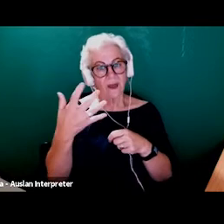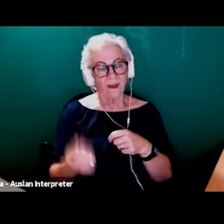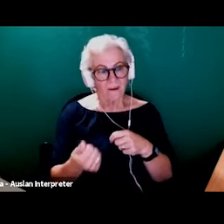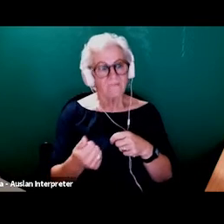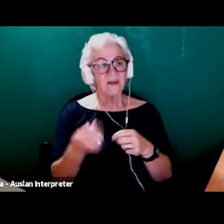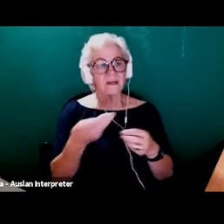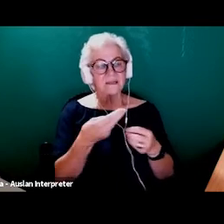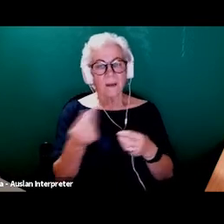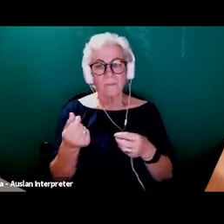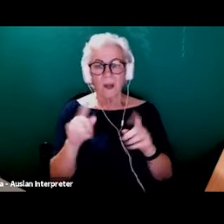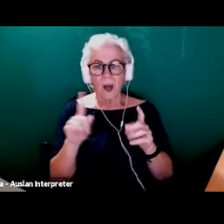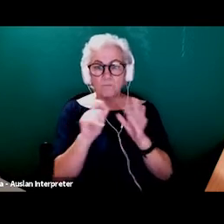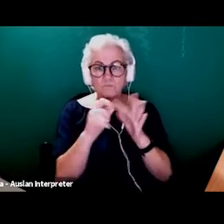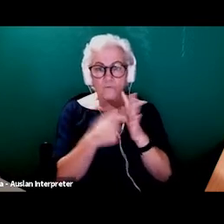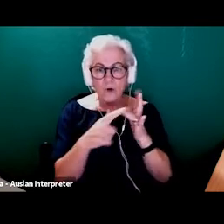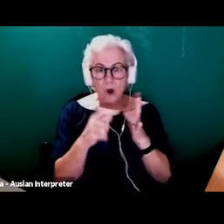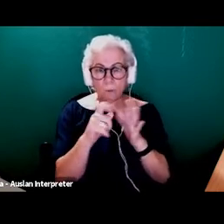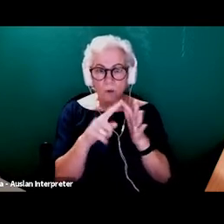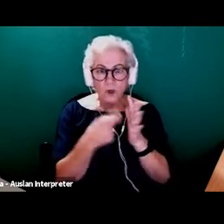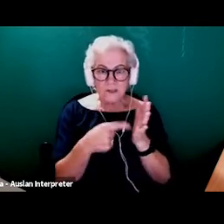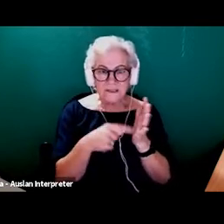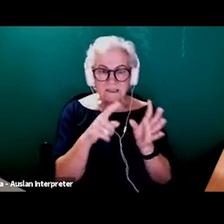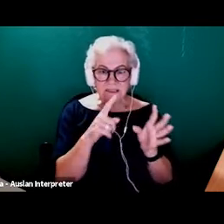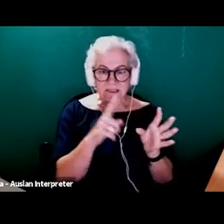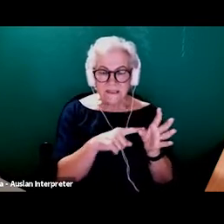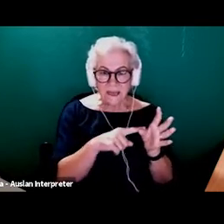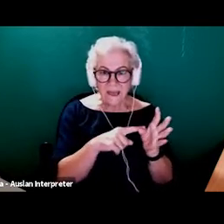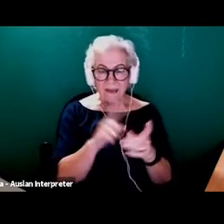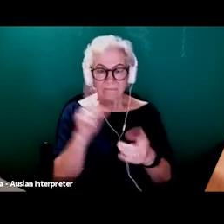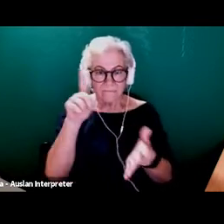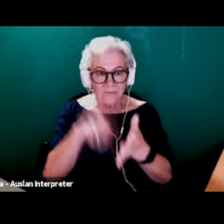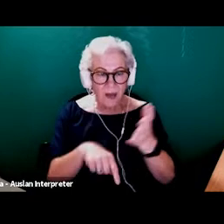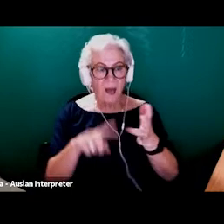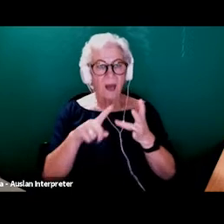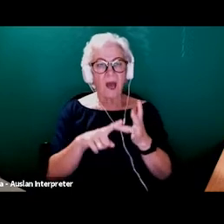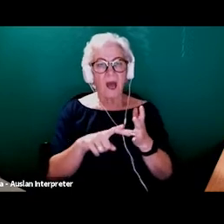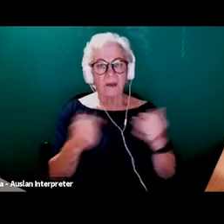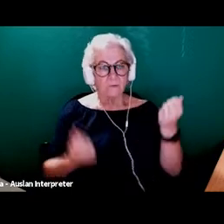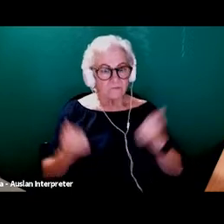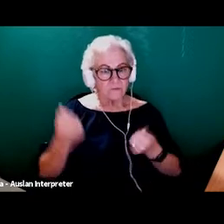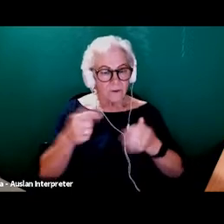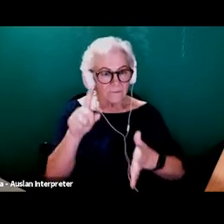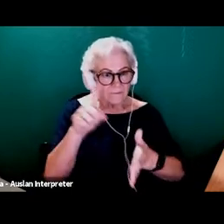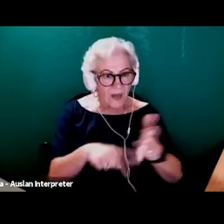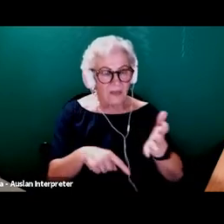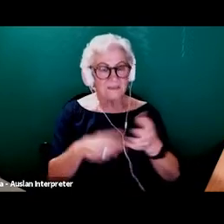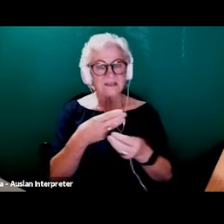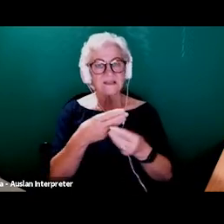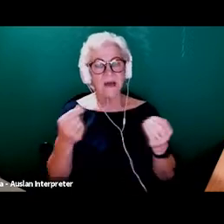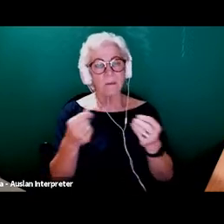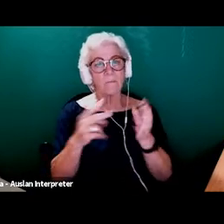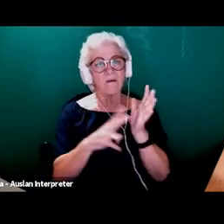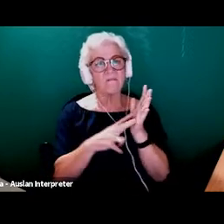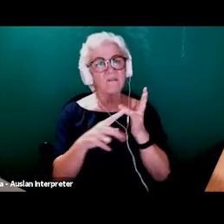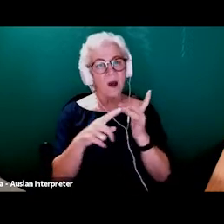property offences. There are a substantial number of traffic offences and violent offences. The cohort accounted